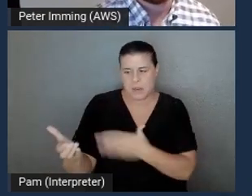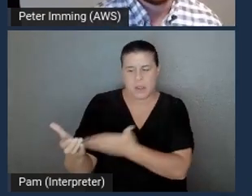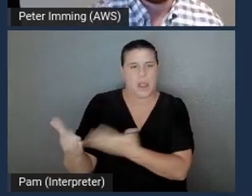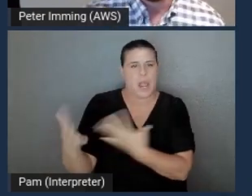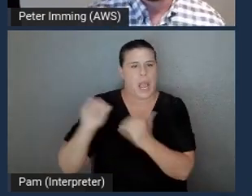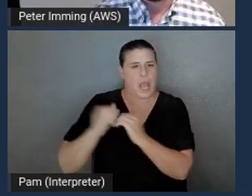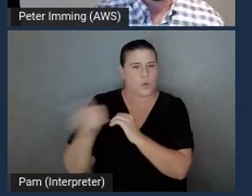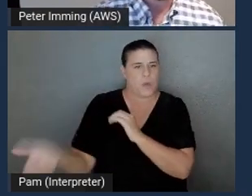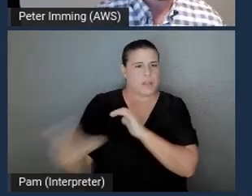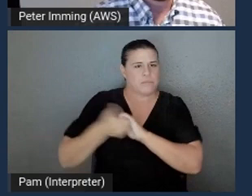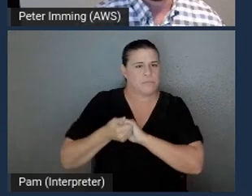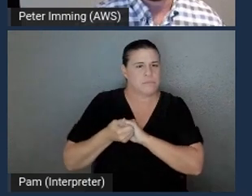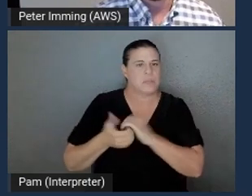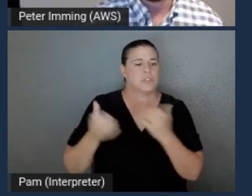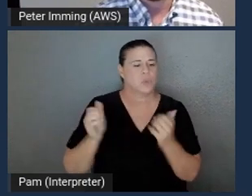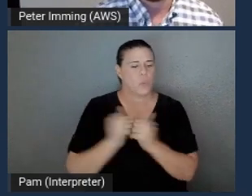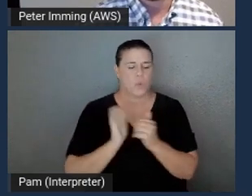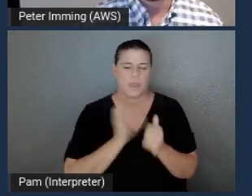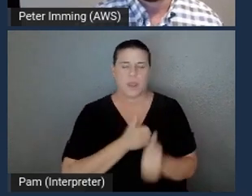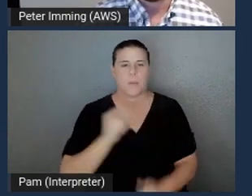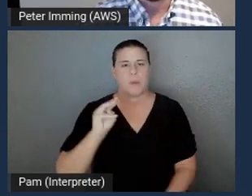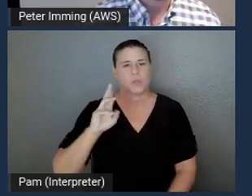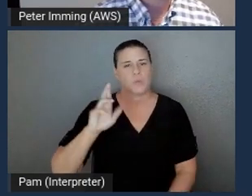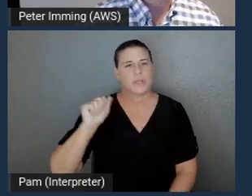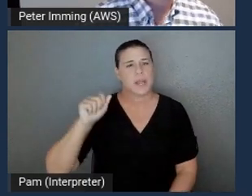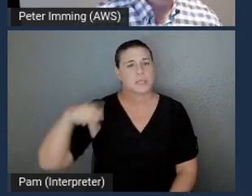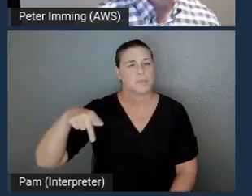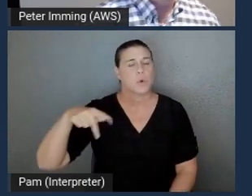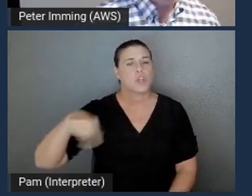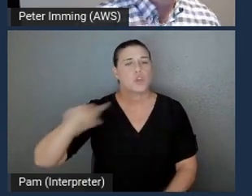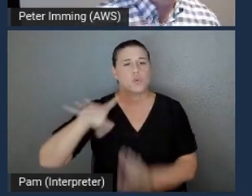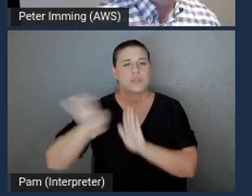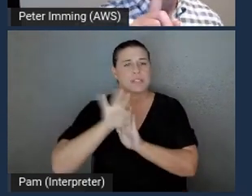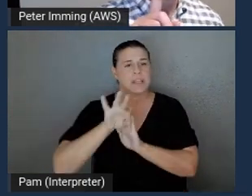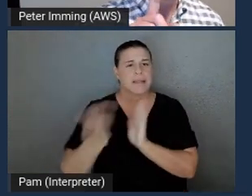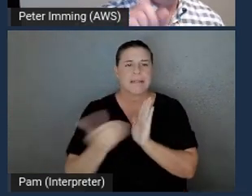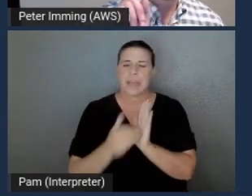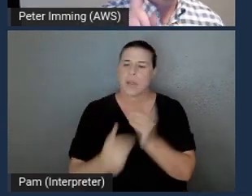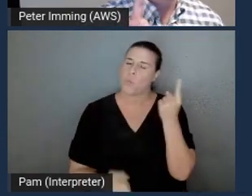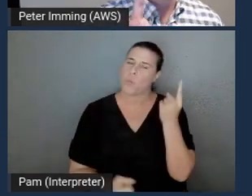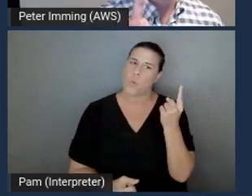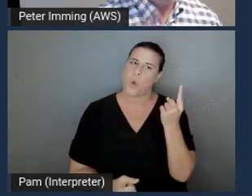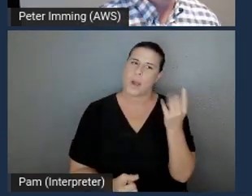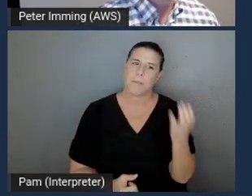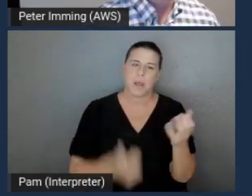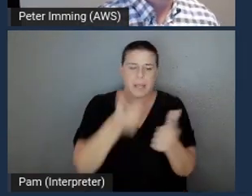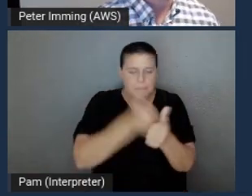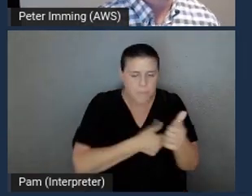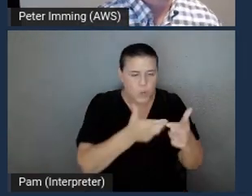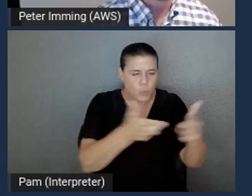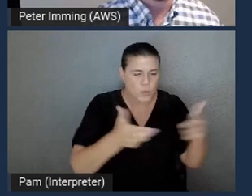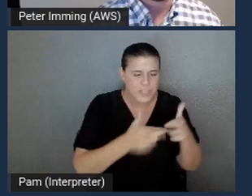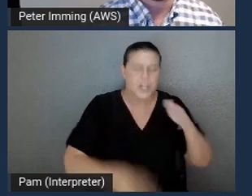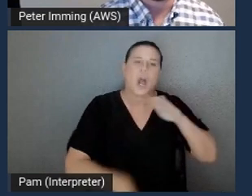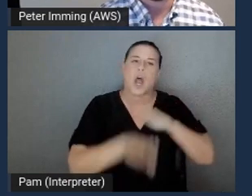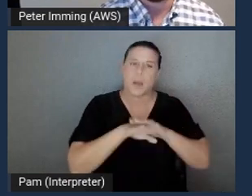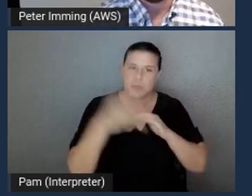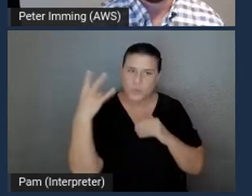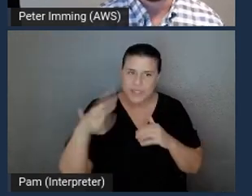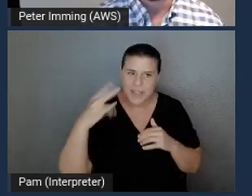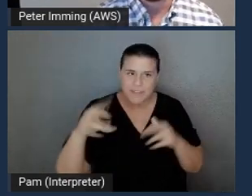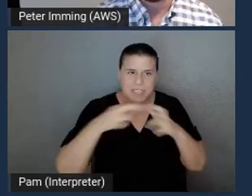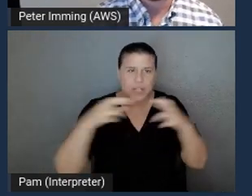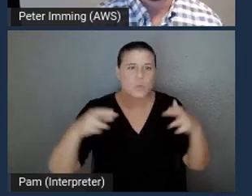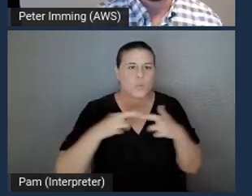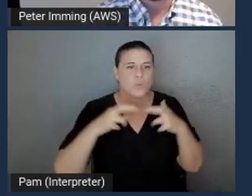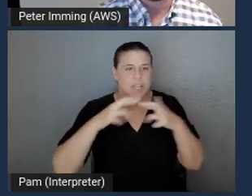place. So with our multi-region access point, you can select, again, one bucket per region up to 17 regions. If